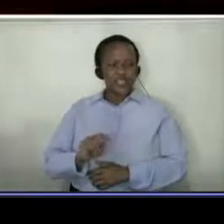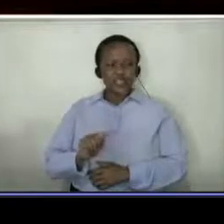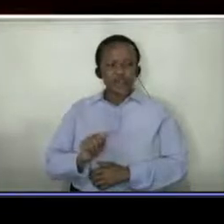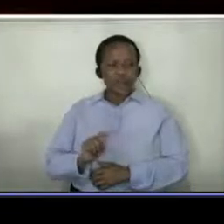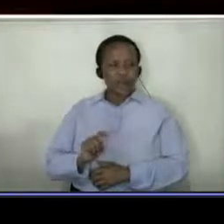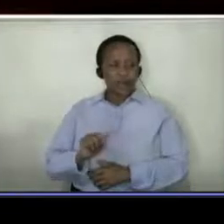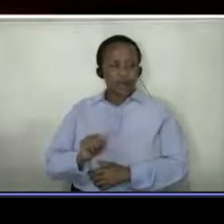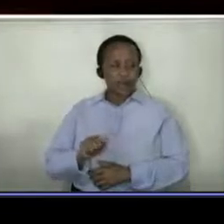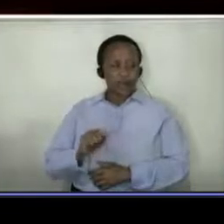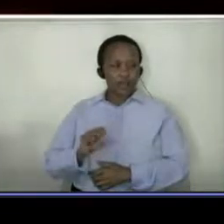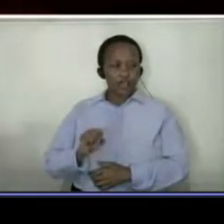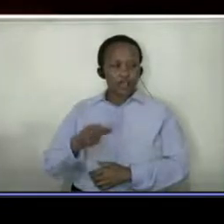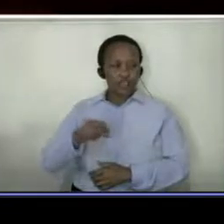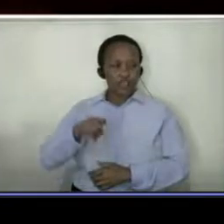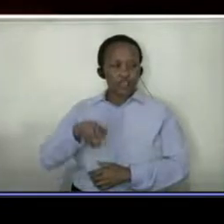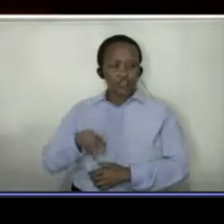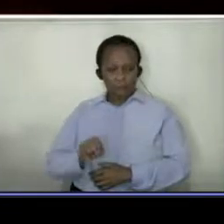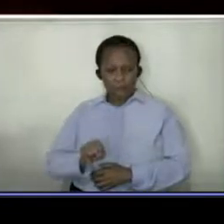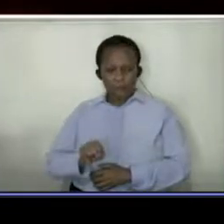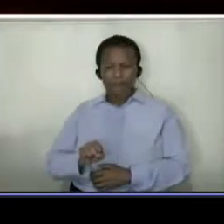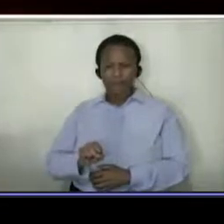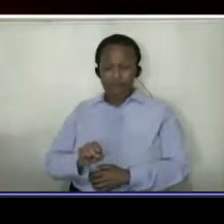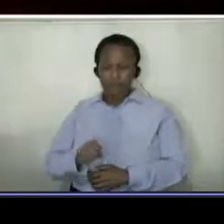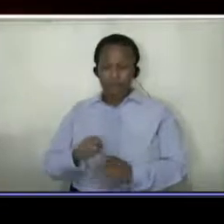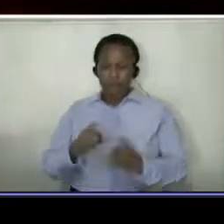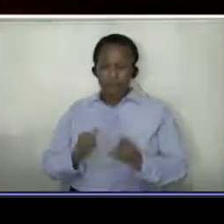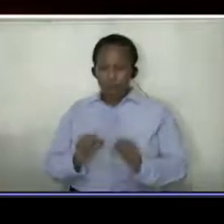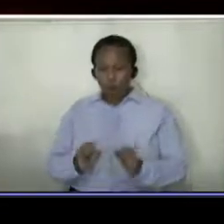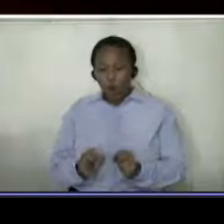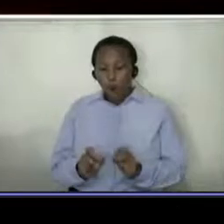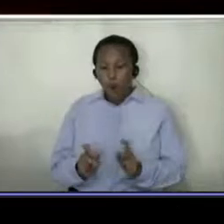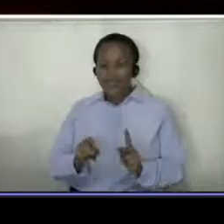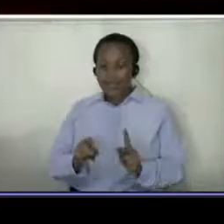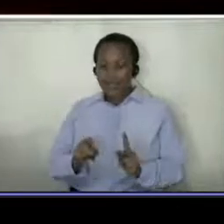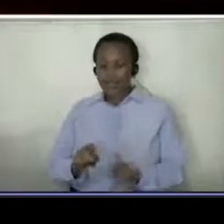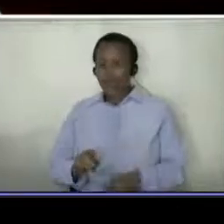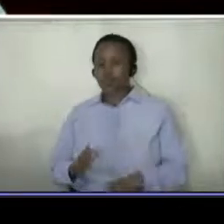and general civil disorder, notwithstanding